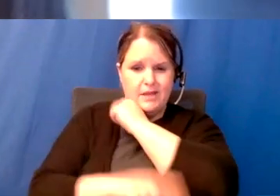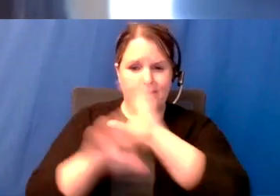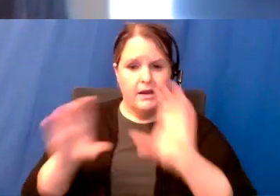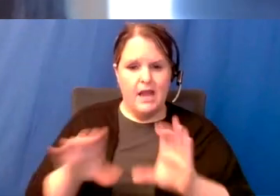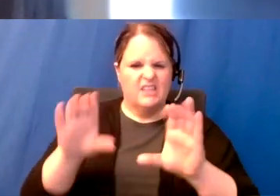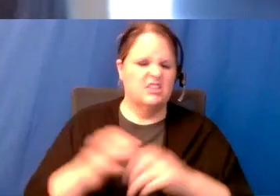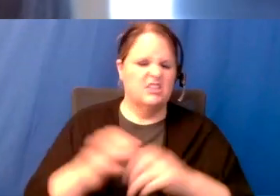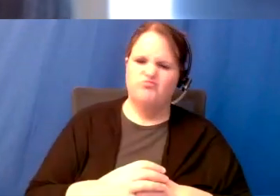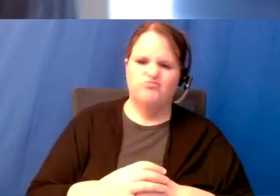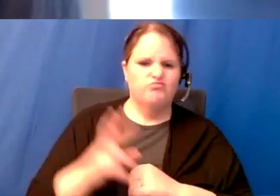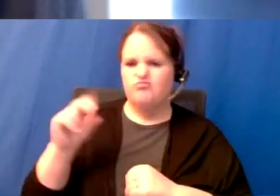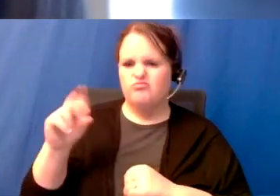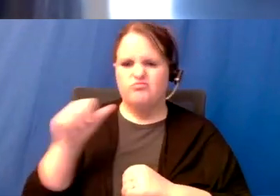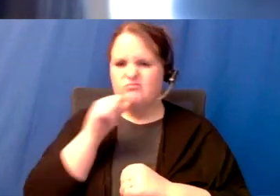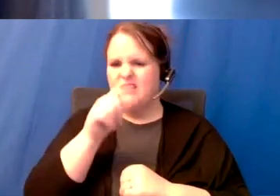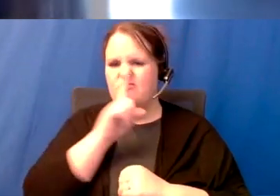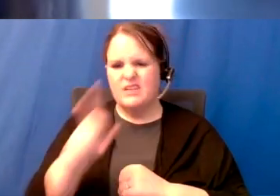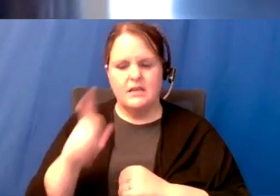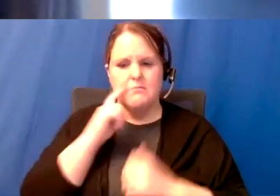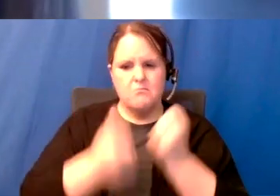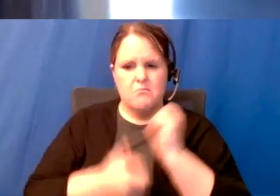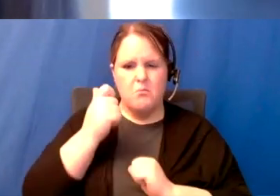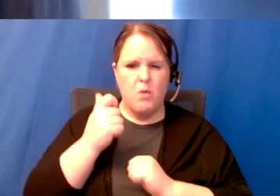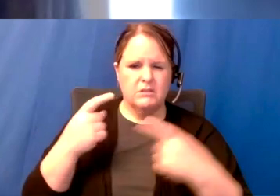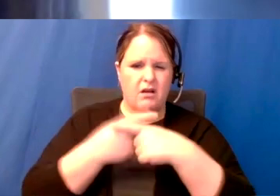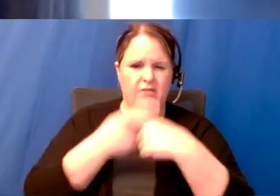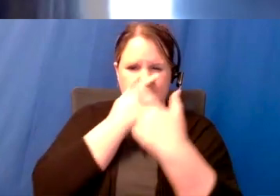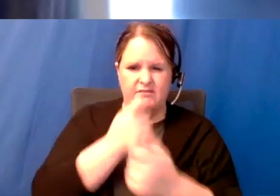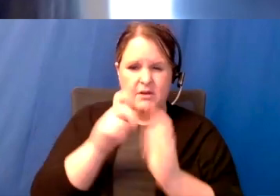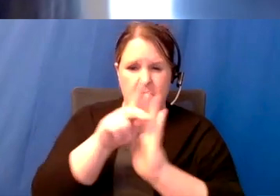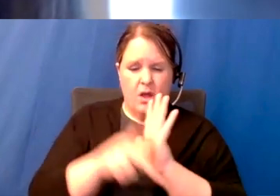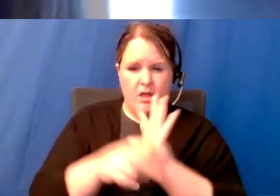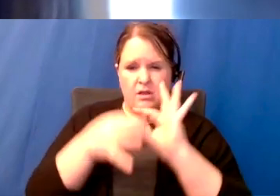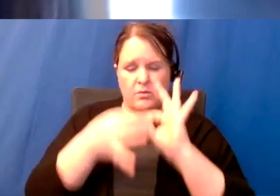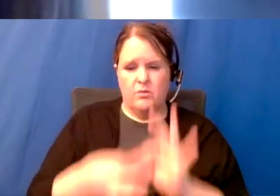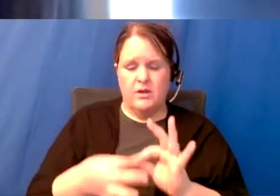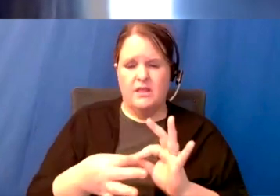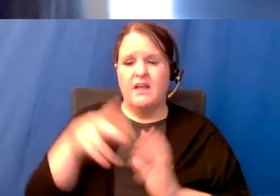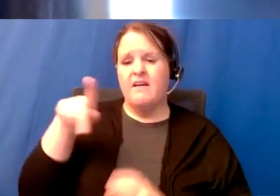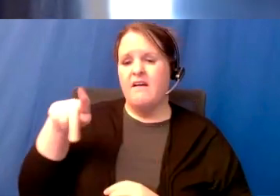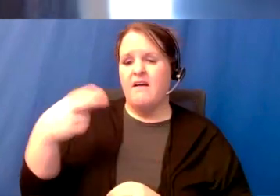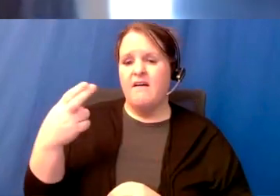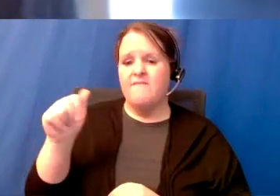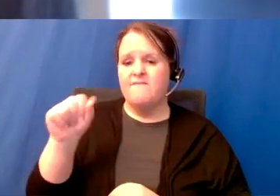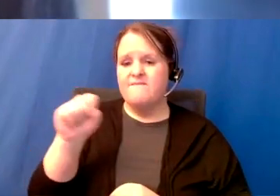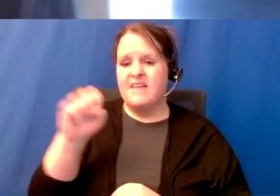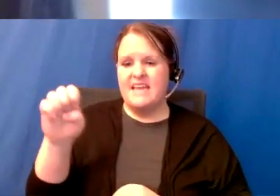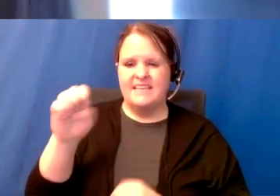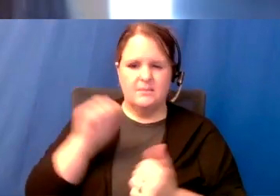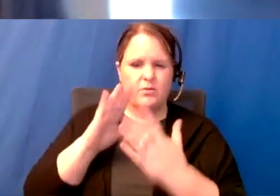necessarily. Most of the conflict of interest policies I've seen are more of a phased approach. So it's like levels